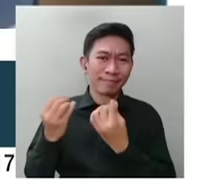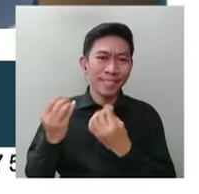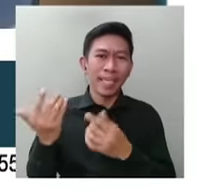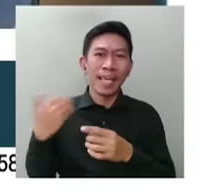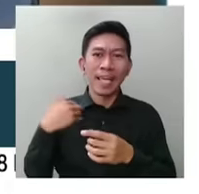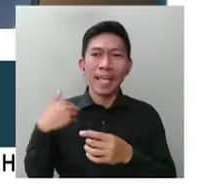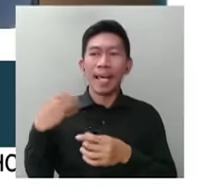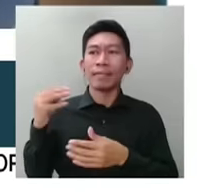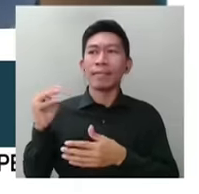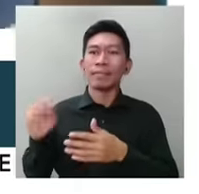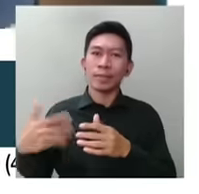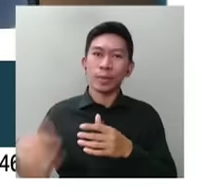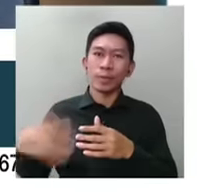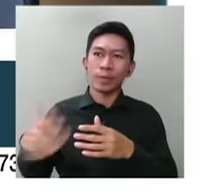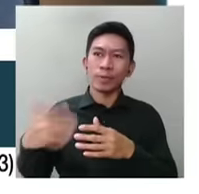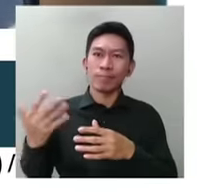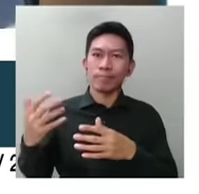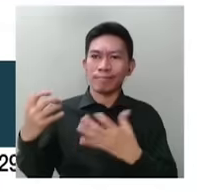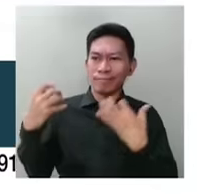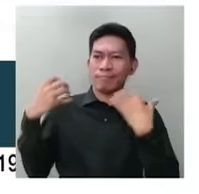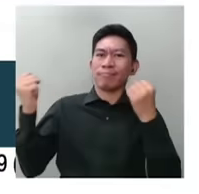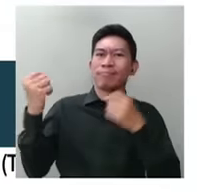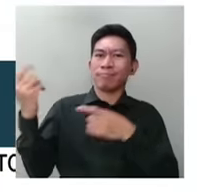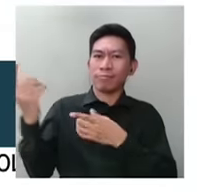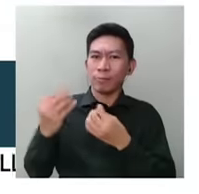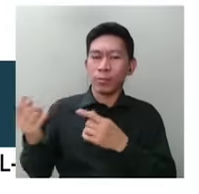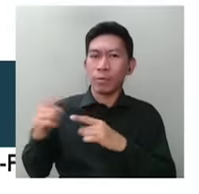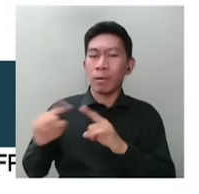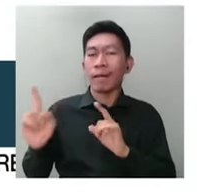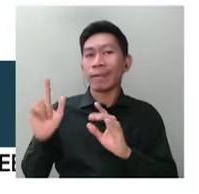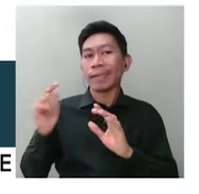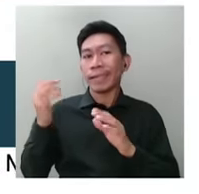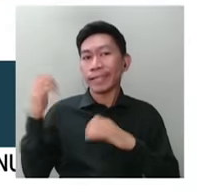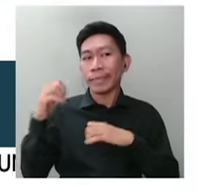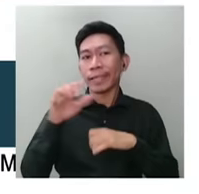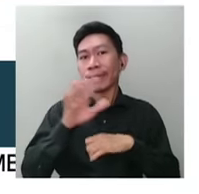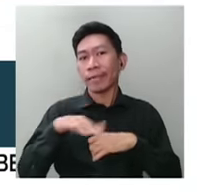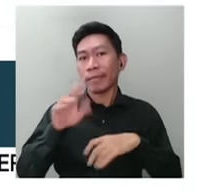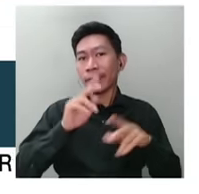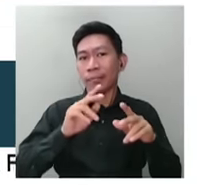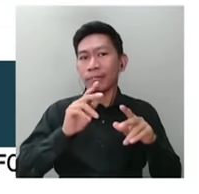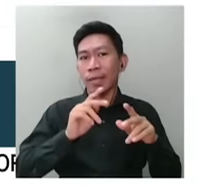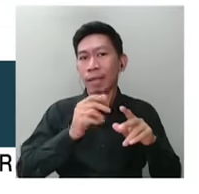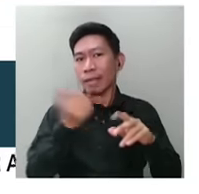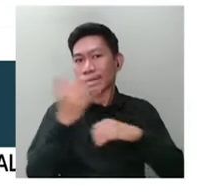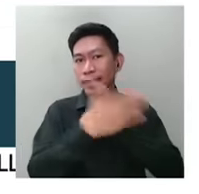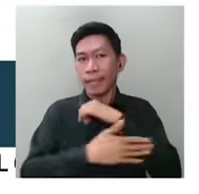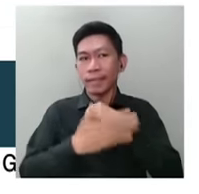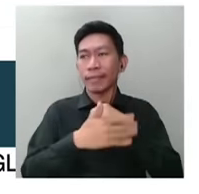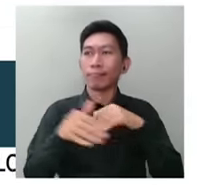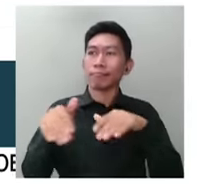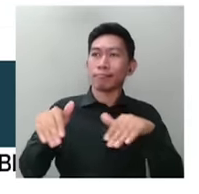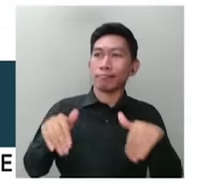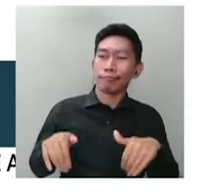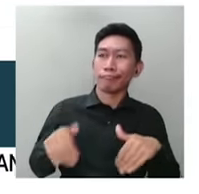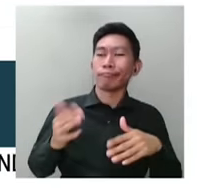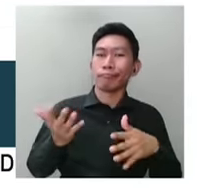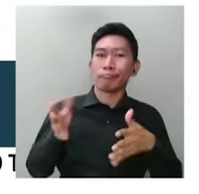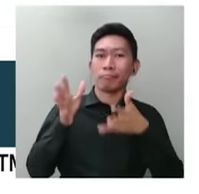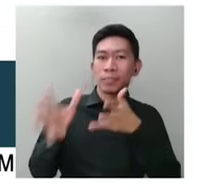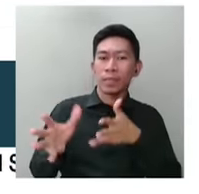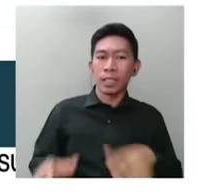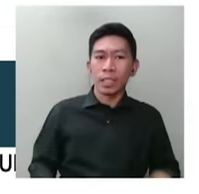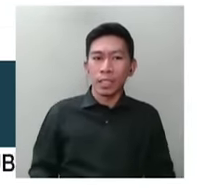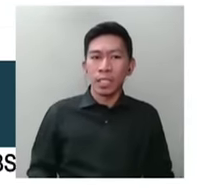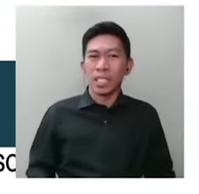they expect countries not to react. That's a Chinese approach. You know, we can do everything necessary. We can do